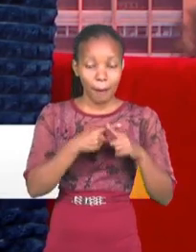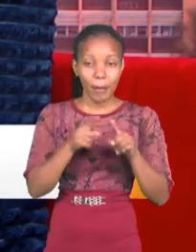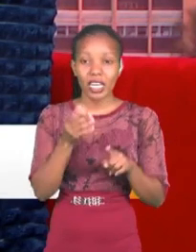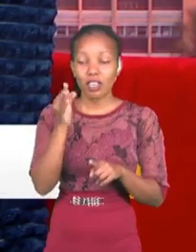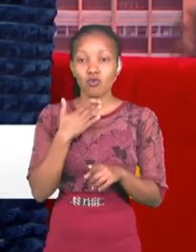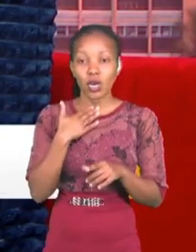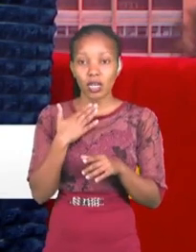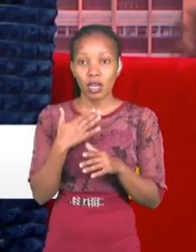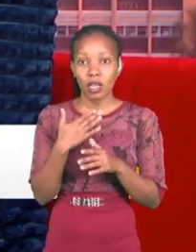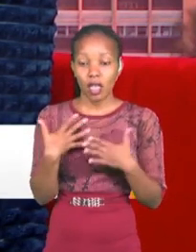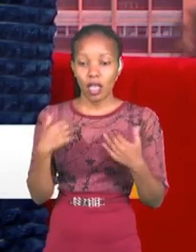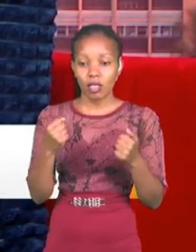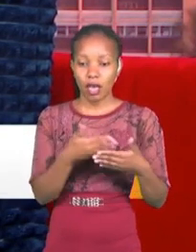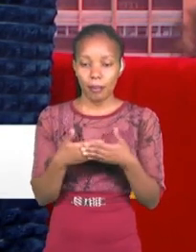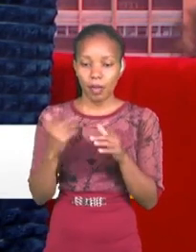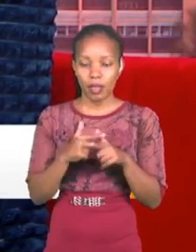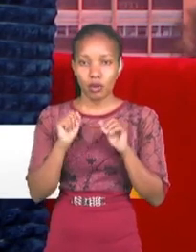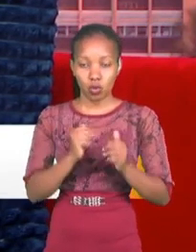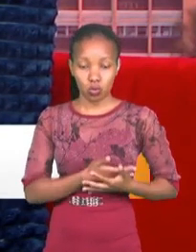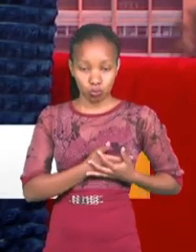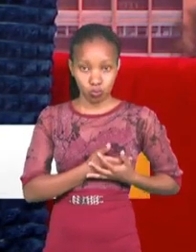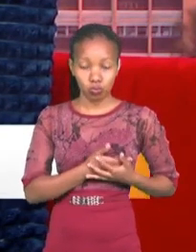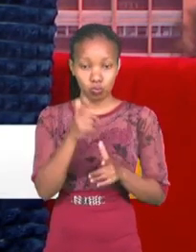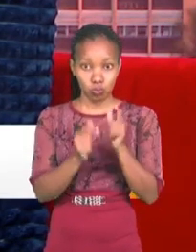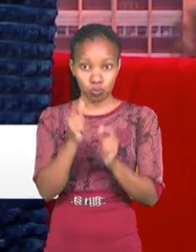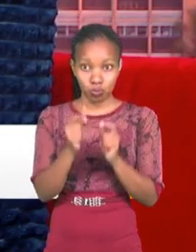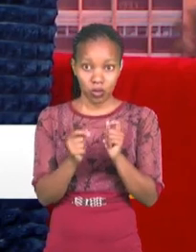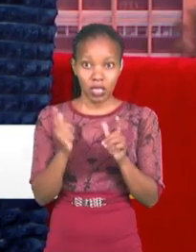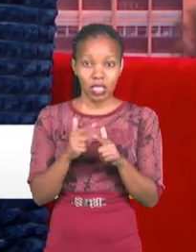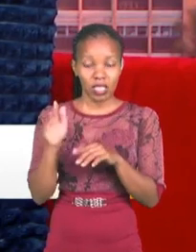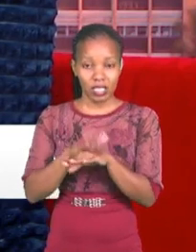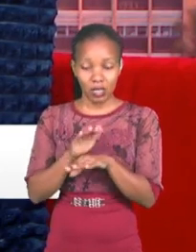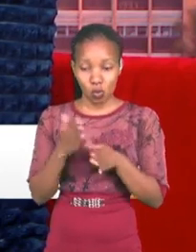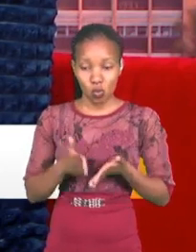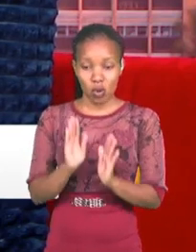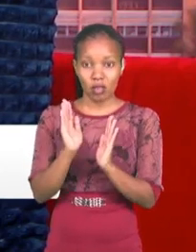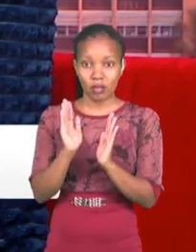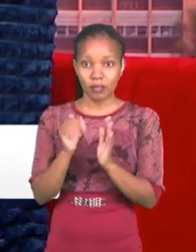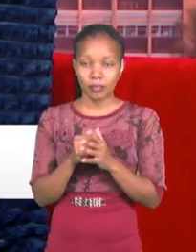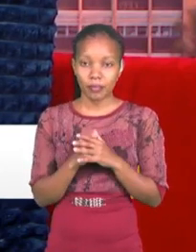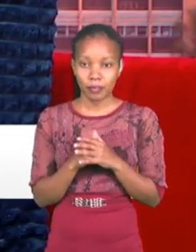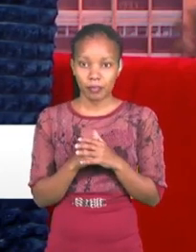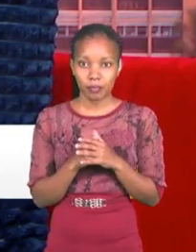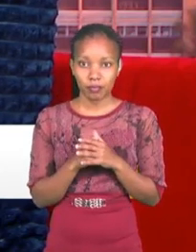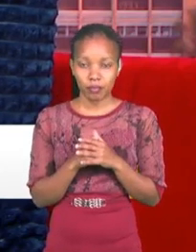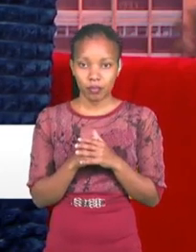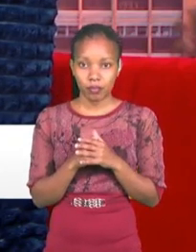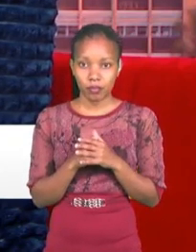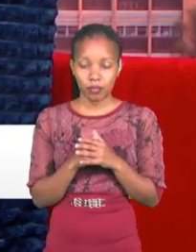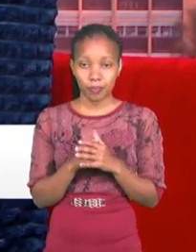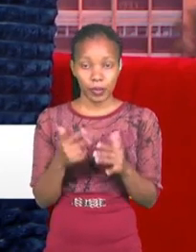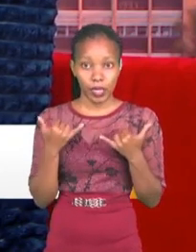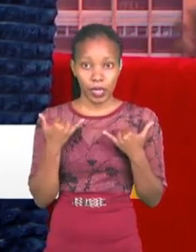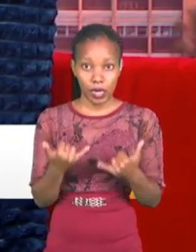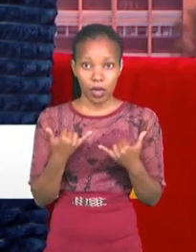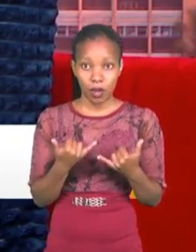we need breast milk. So we can take breast milk from breast bank. It's a good initiative. It's a very good initiative. Right now,